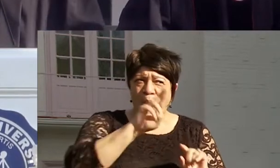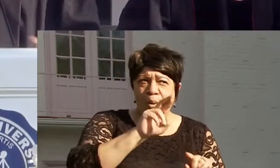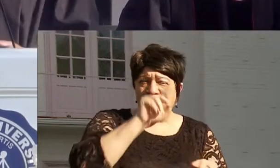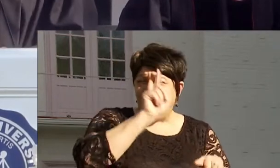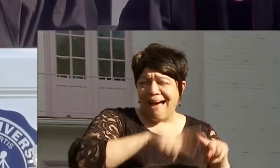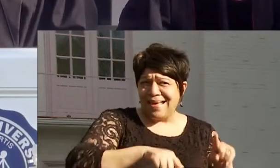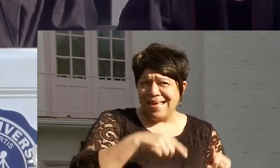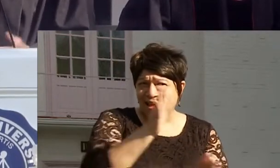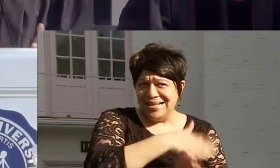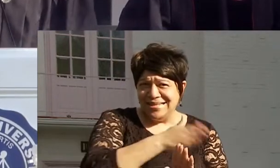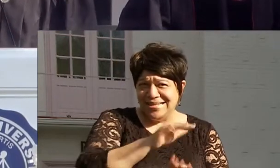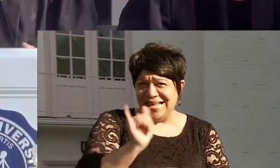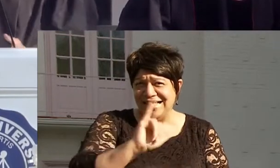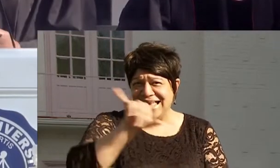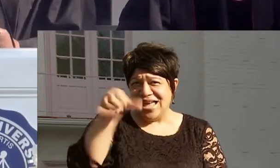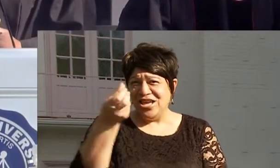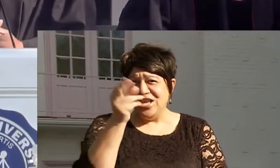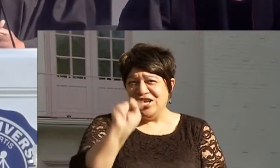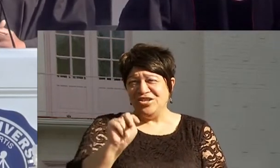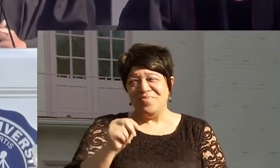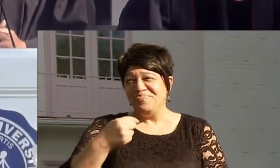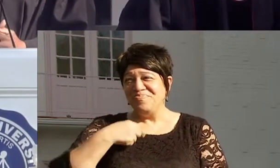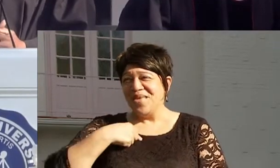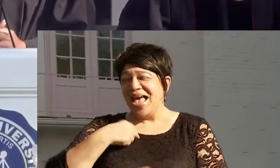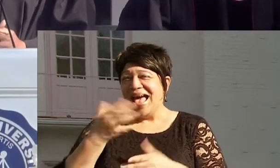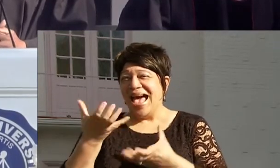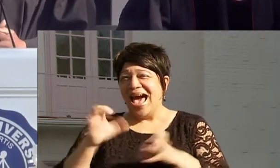John. I don't want to show him up.